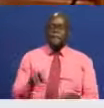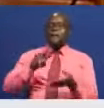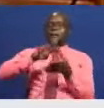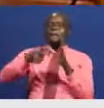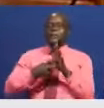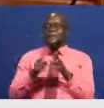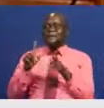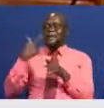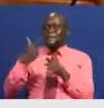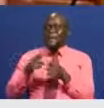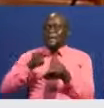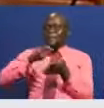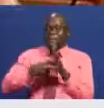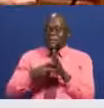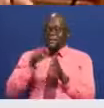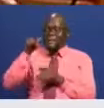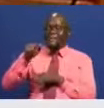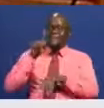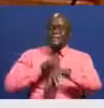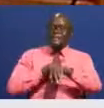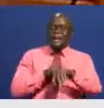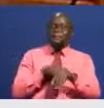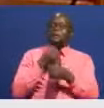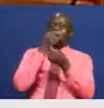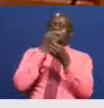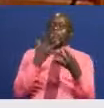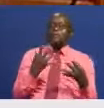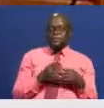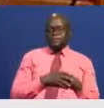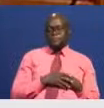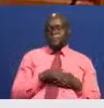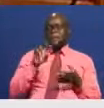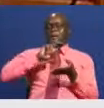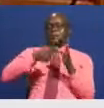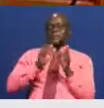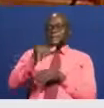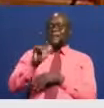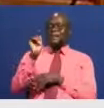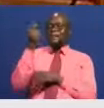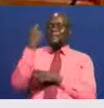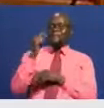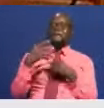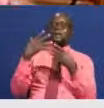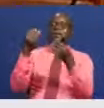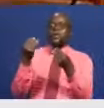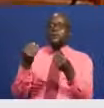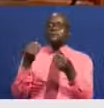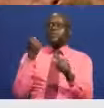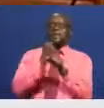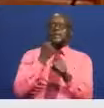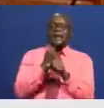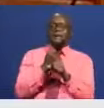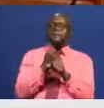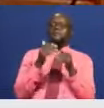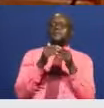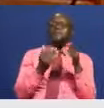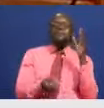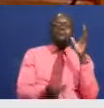Project then that in this age of information, project that the president goes, he does